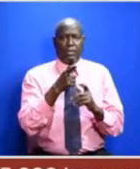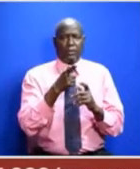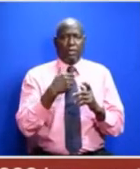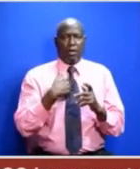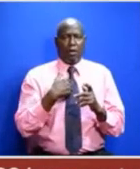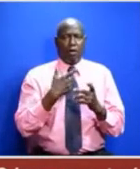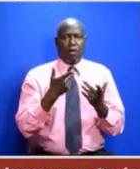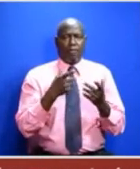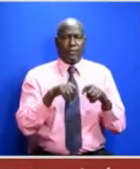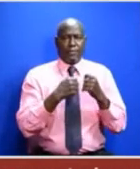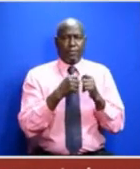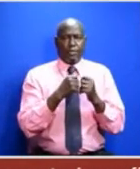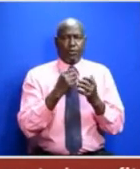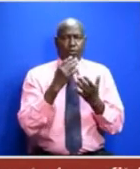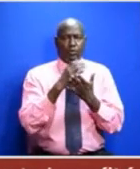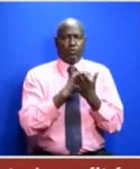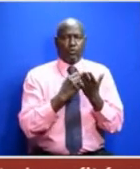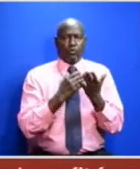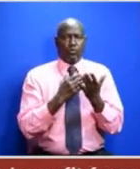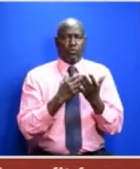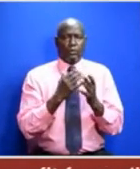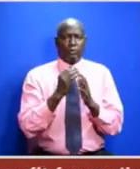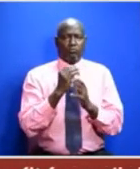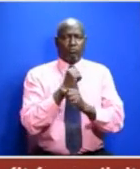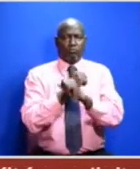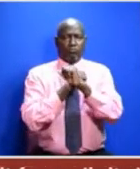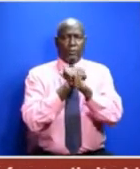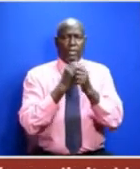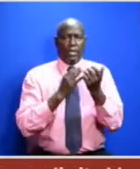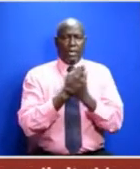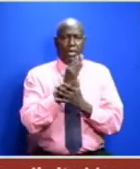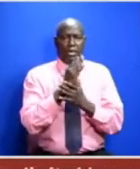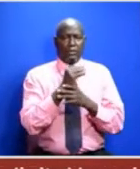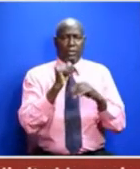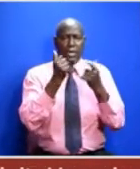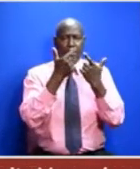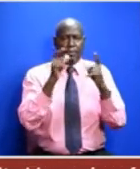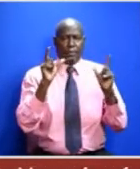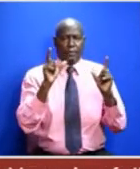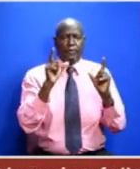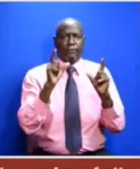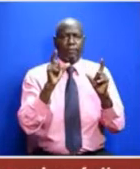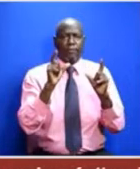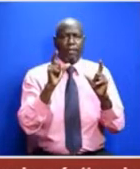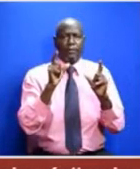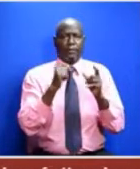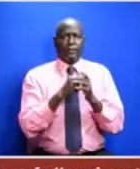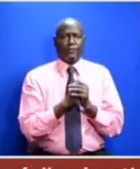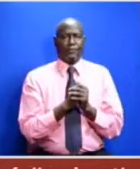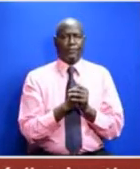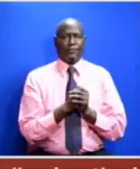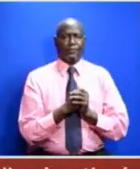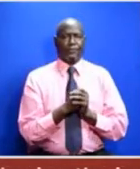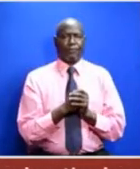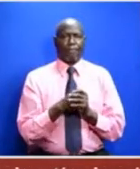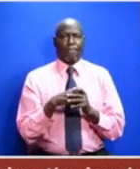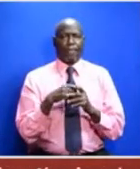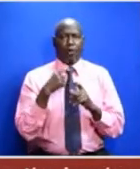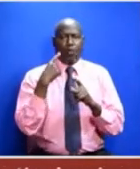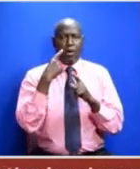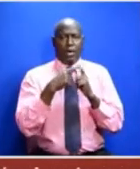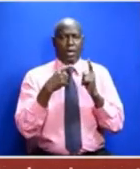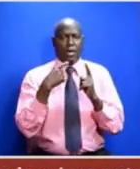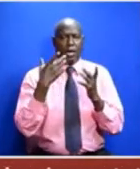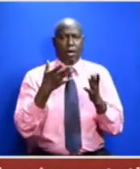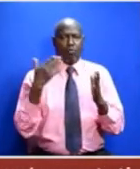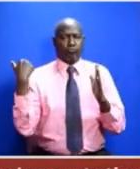constitutional safeguards on the rights of persons deprived of liberty on indeterminate pre-charge. About a year has now passed